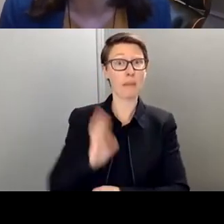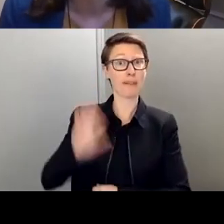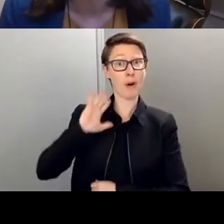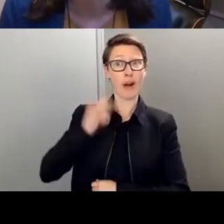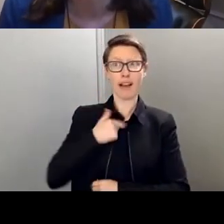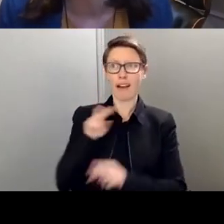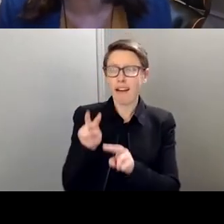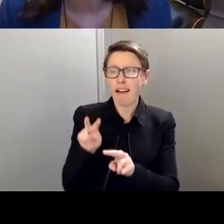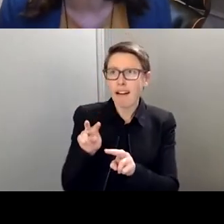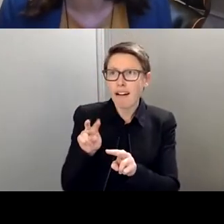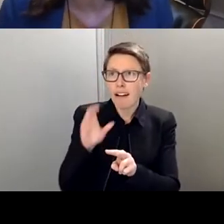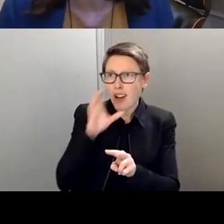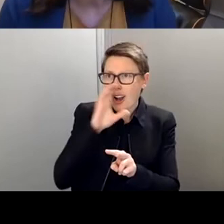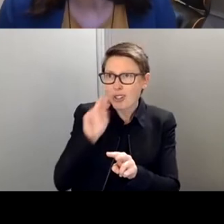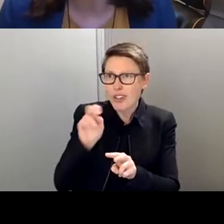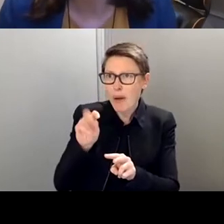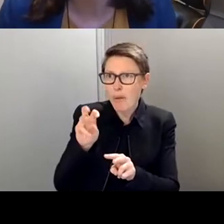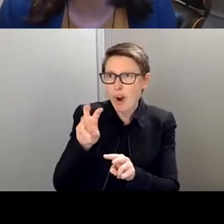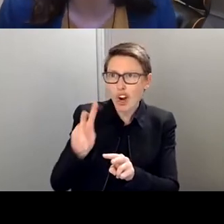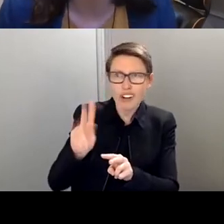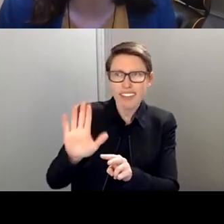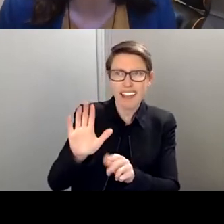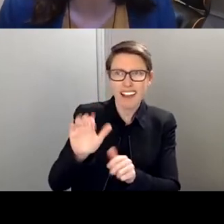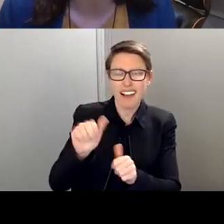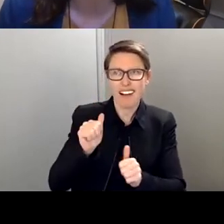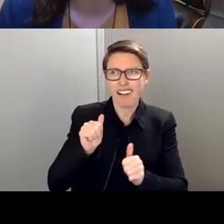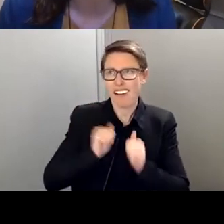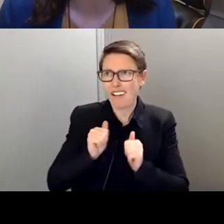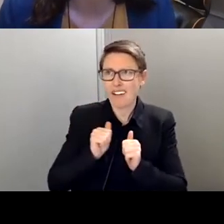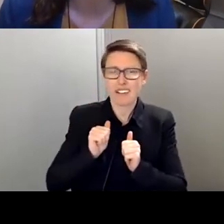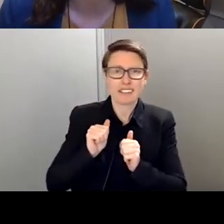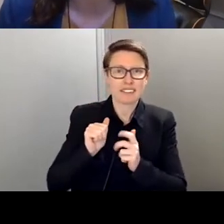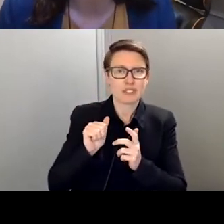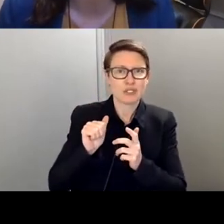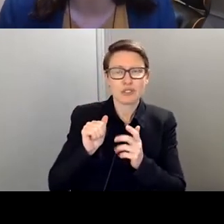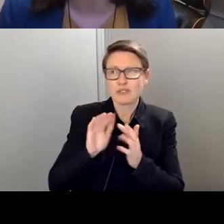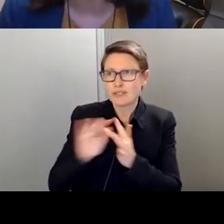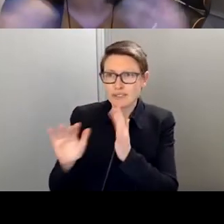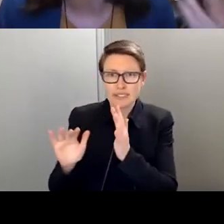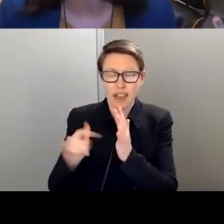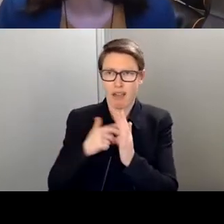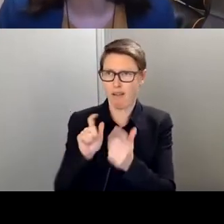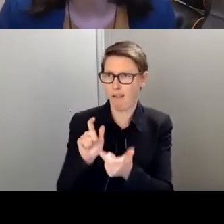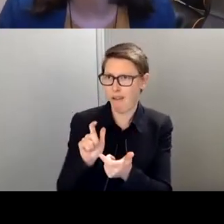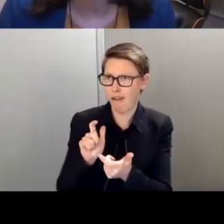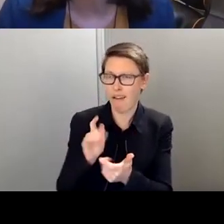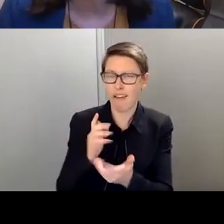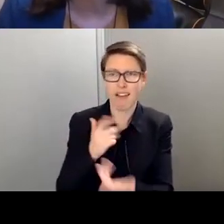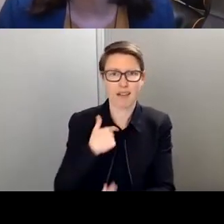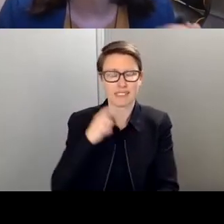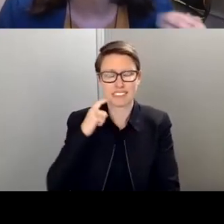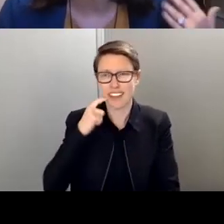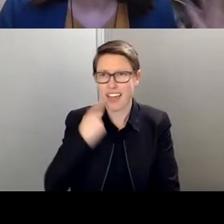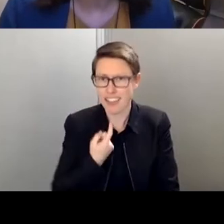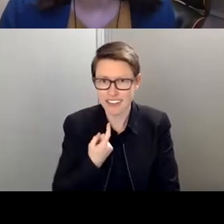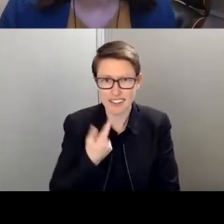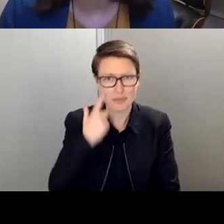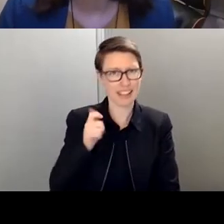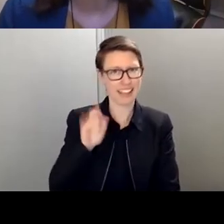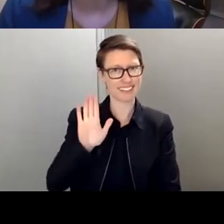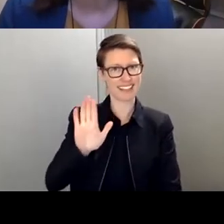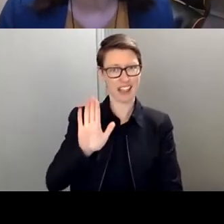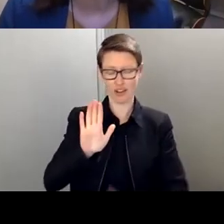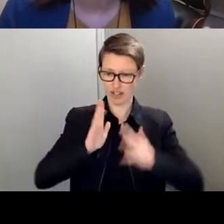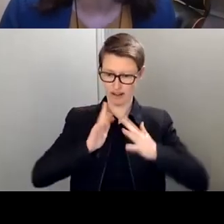the kind of programming that they had, because of the diversity of stories and storytellers. It's very